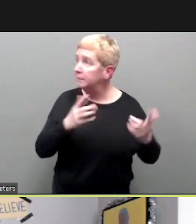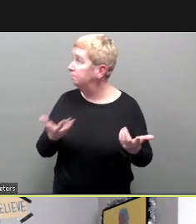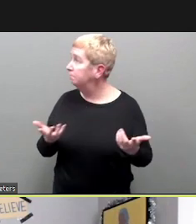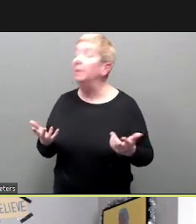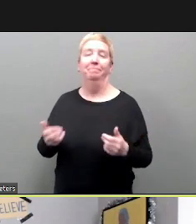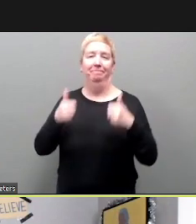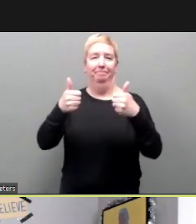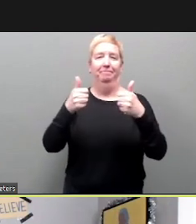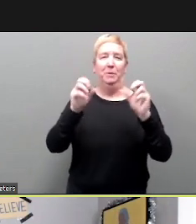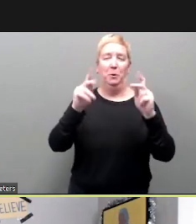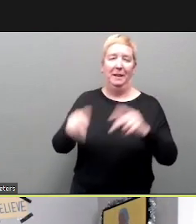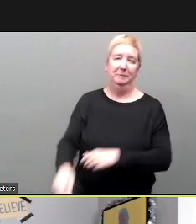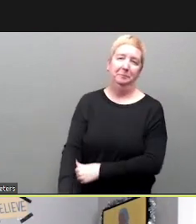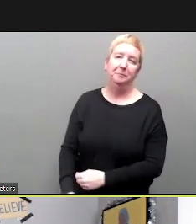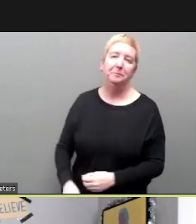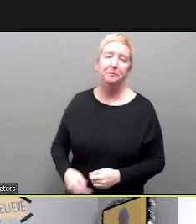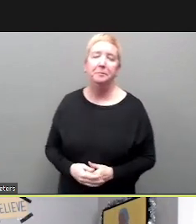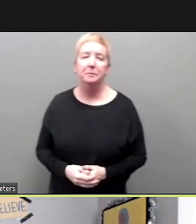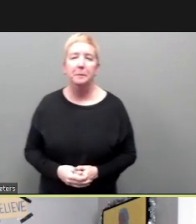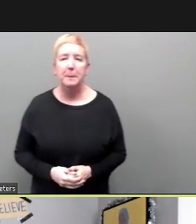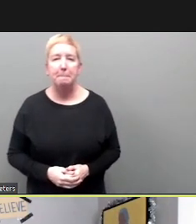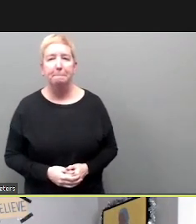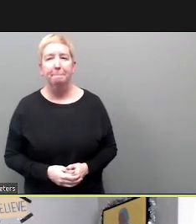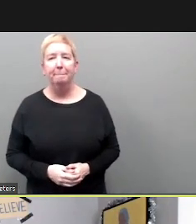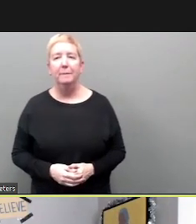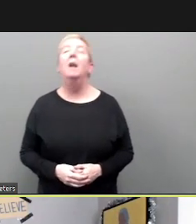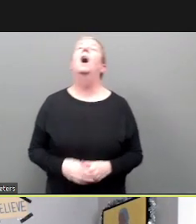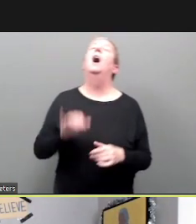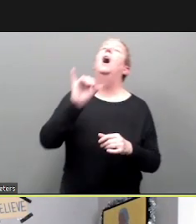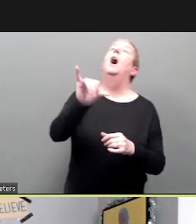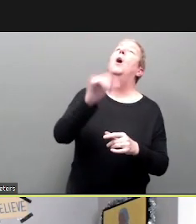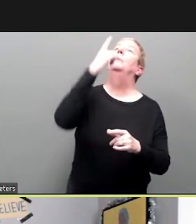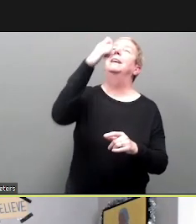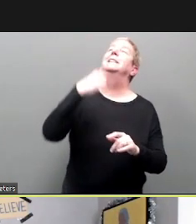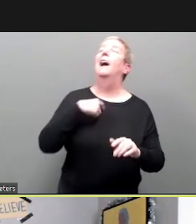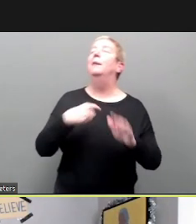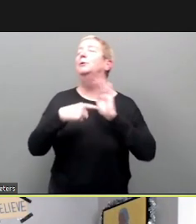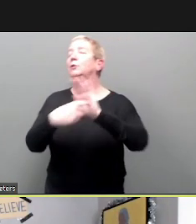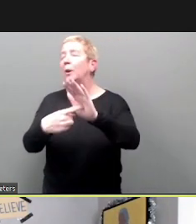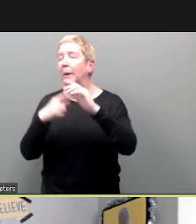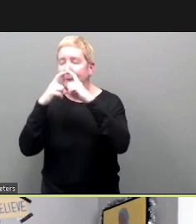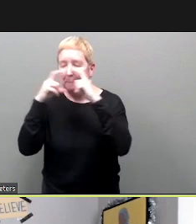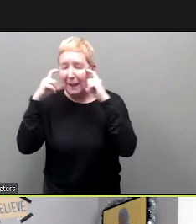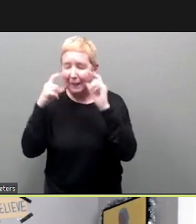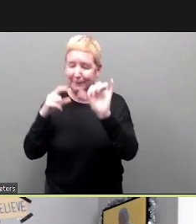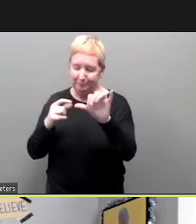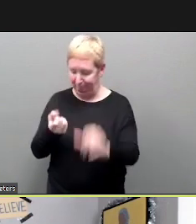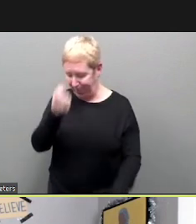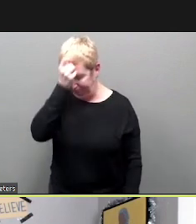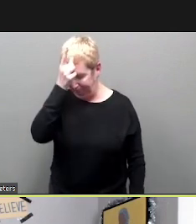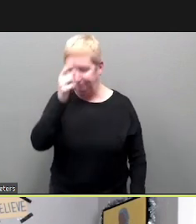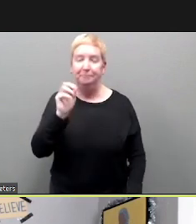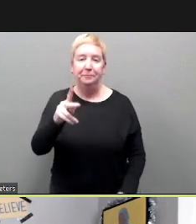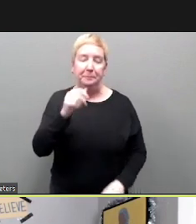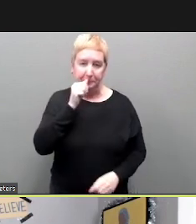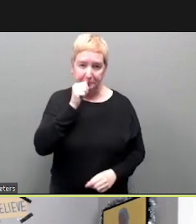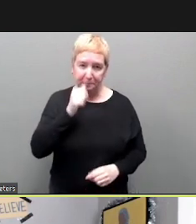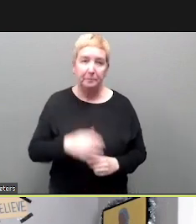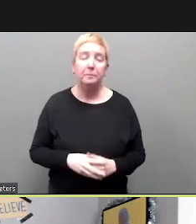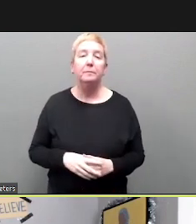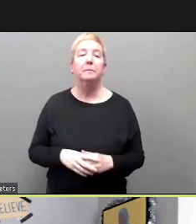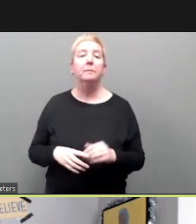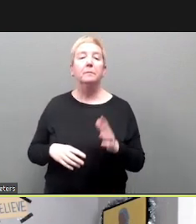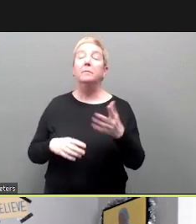Oh, thank you. Oh, because I was doing the demo. Thank you. All right. So once again, masks are